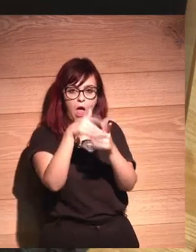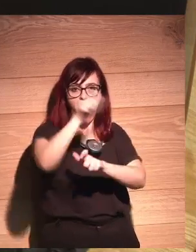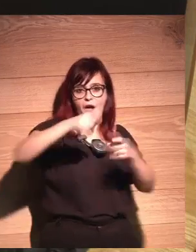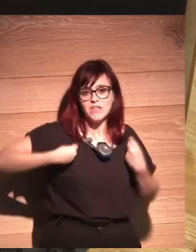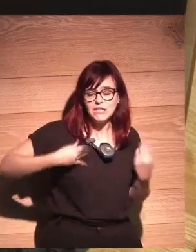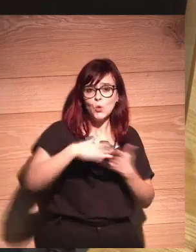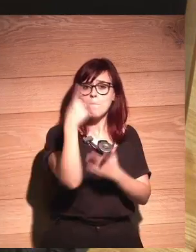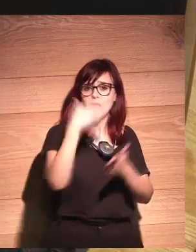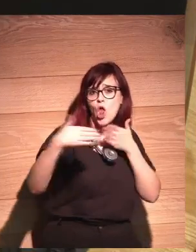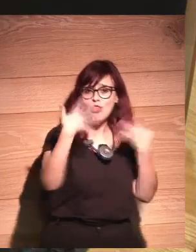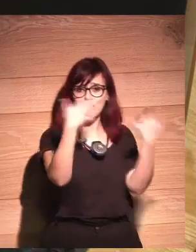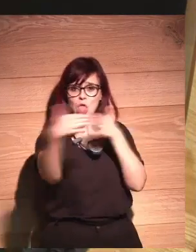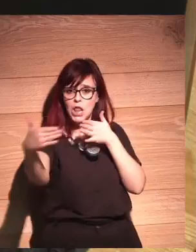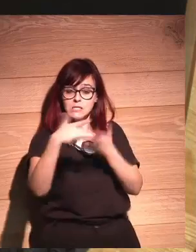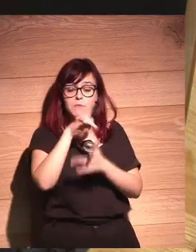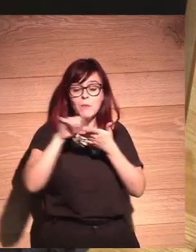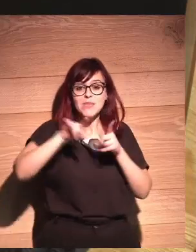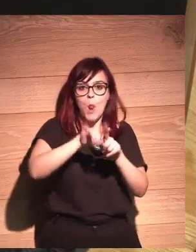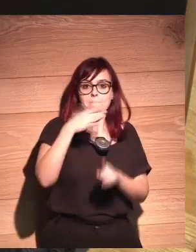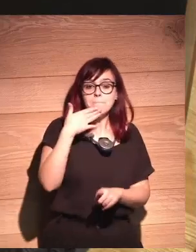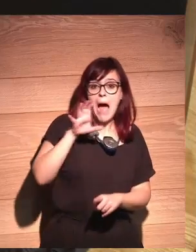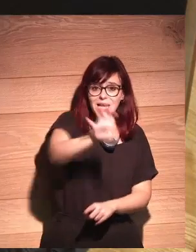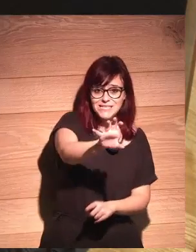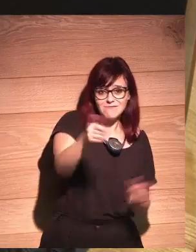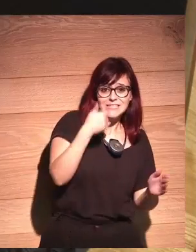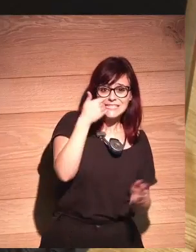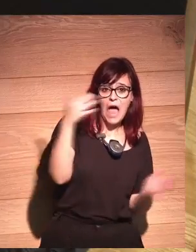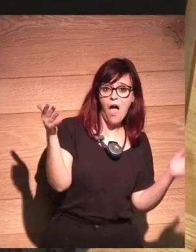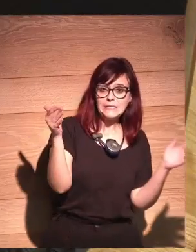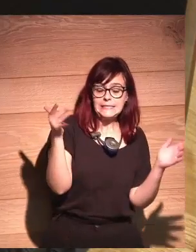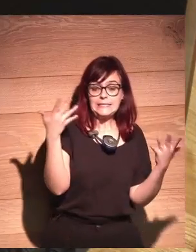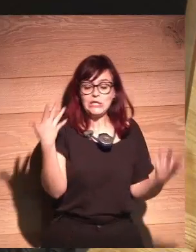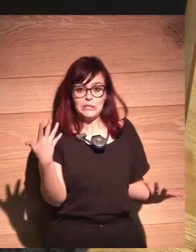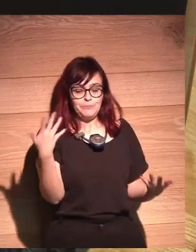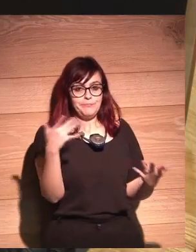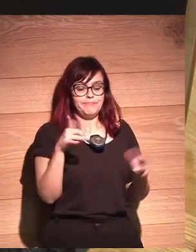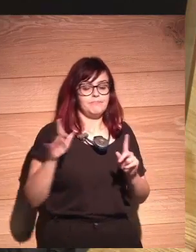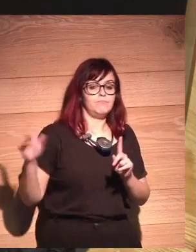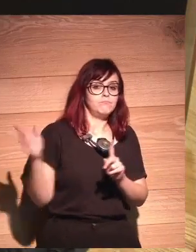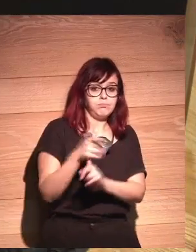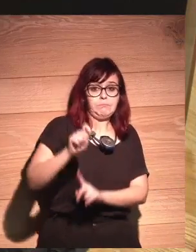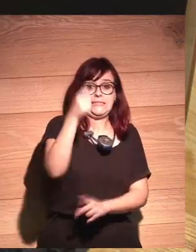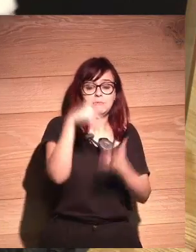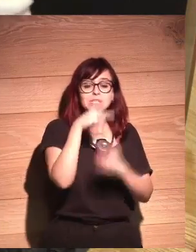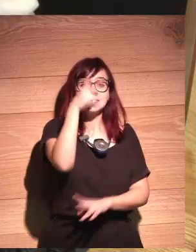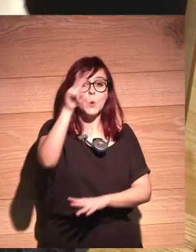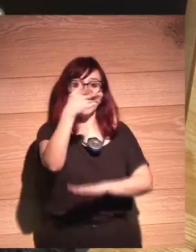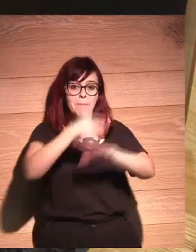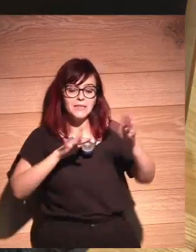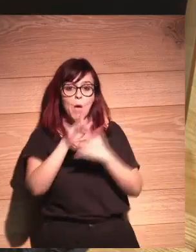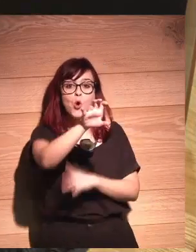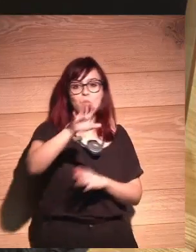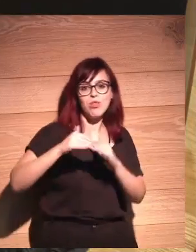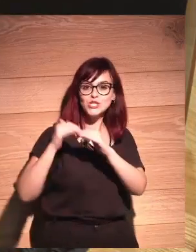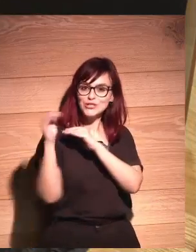about communities, smaller communities, it is easier to have that participation. If we're talking about larger cities or countries, it is